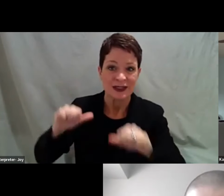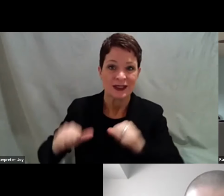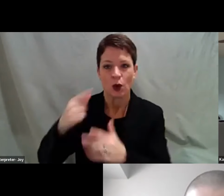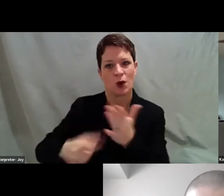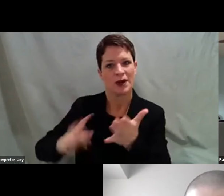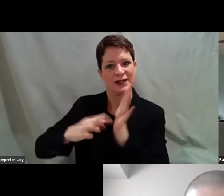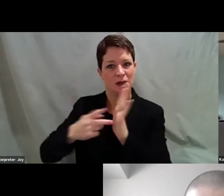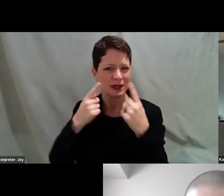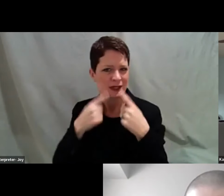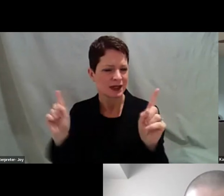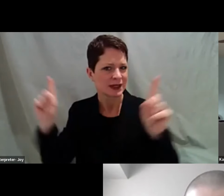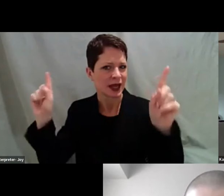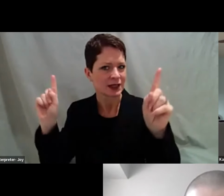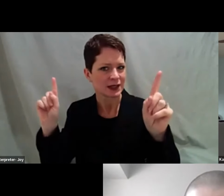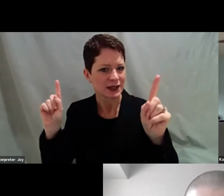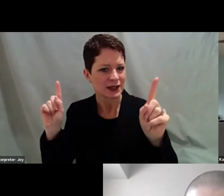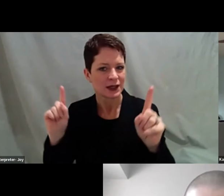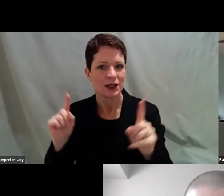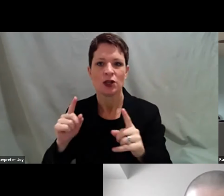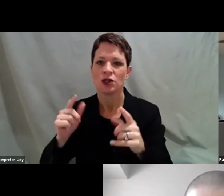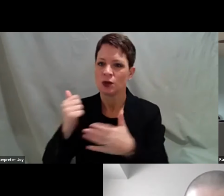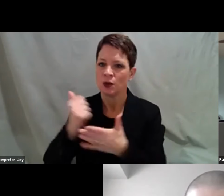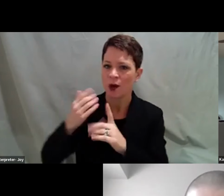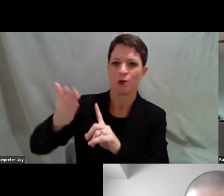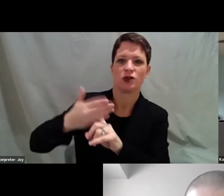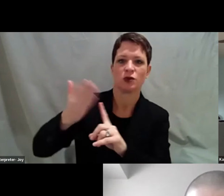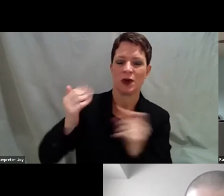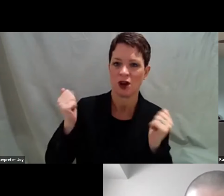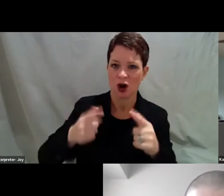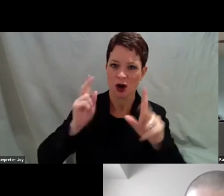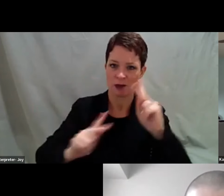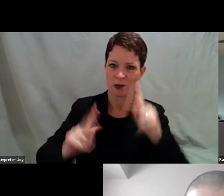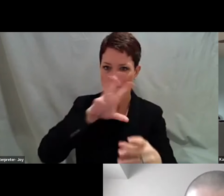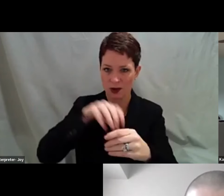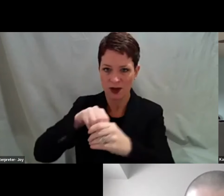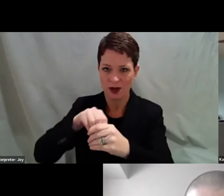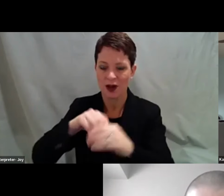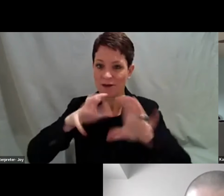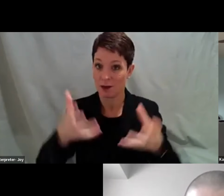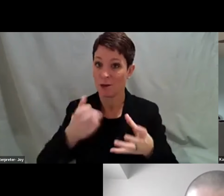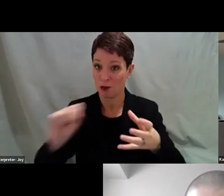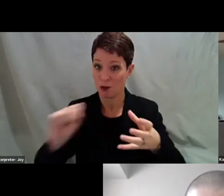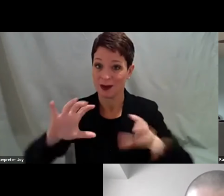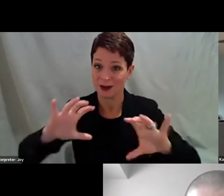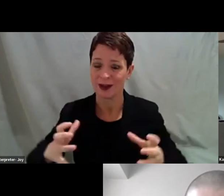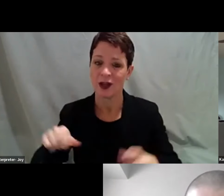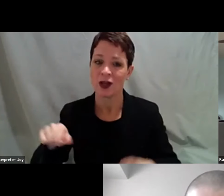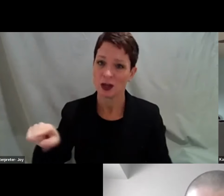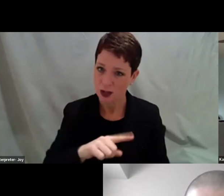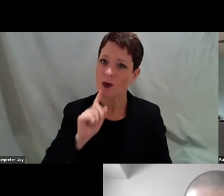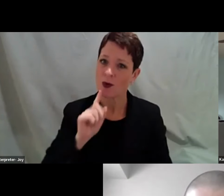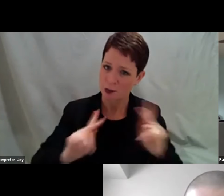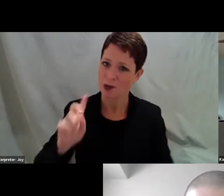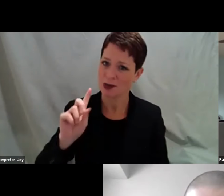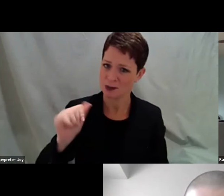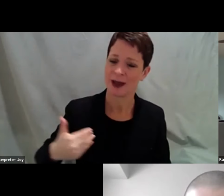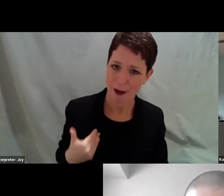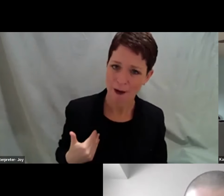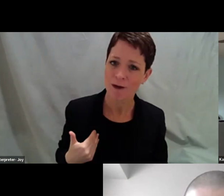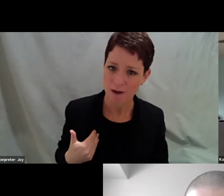constitutes success, is in persuading all of the constituent members of the movement that they are people with